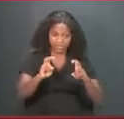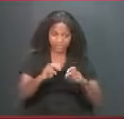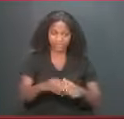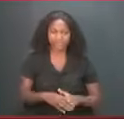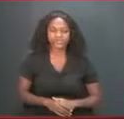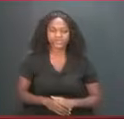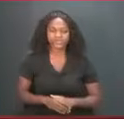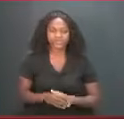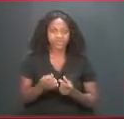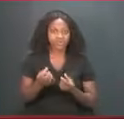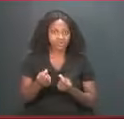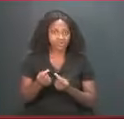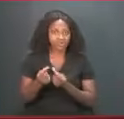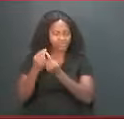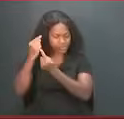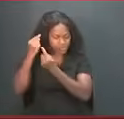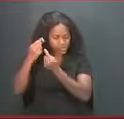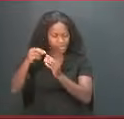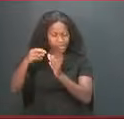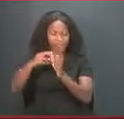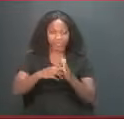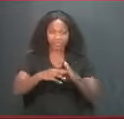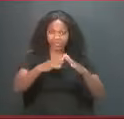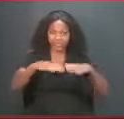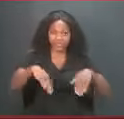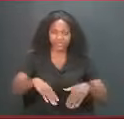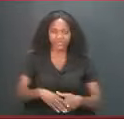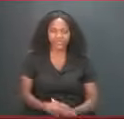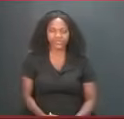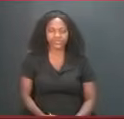for consideration and report to the House.